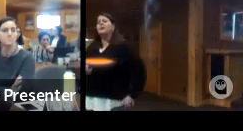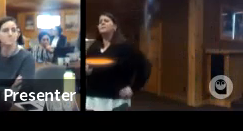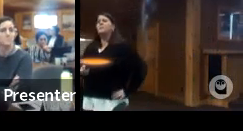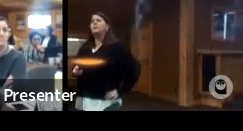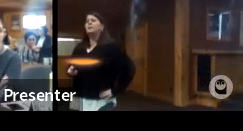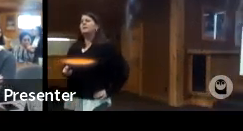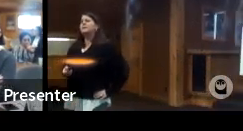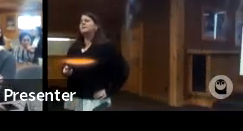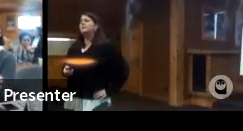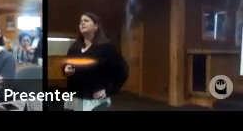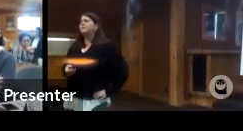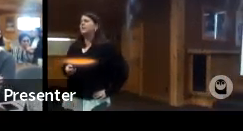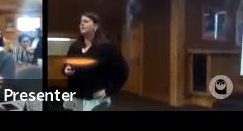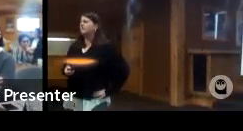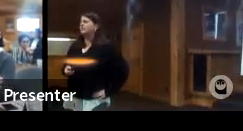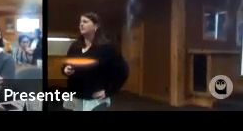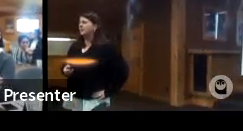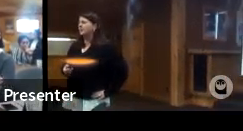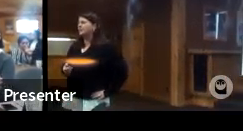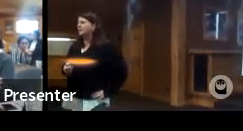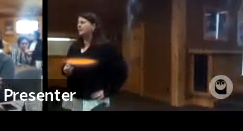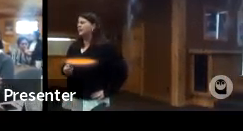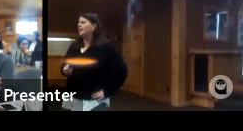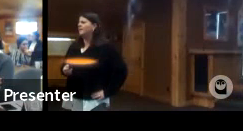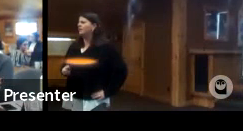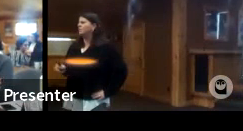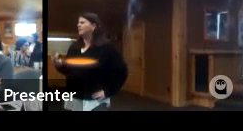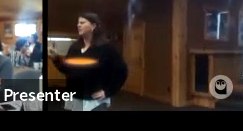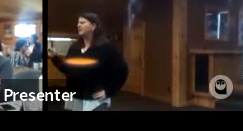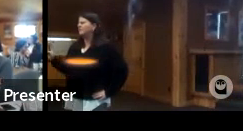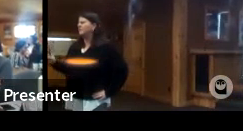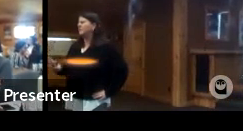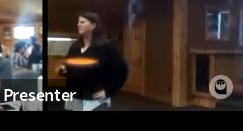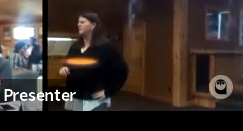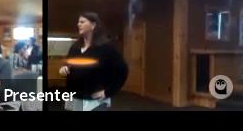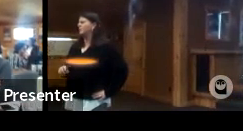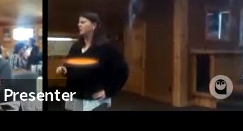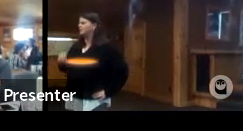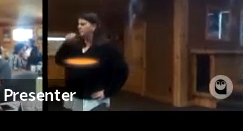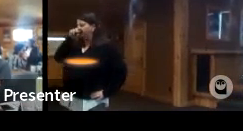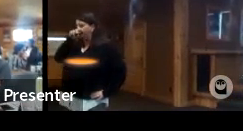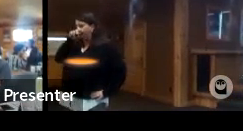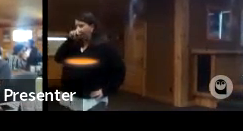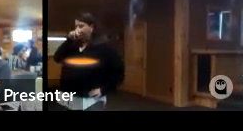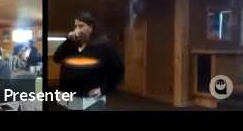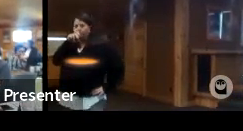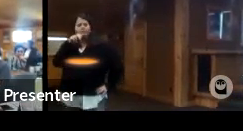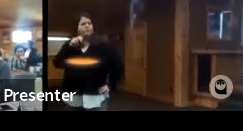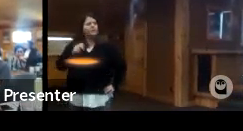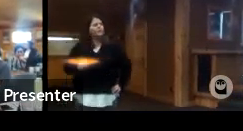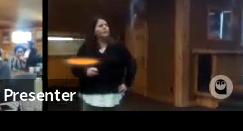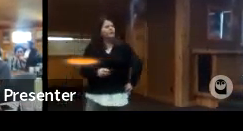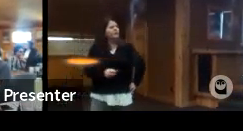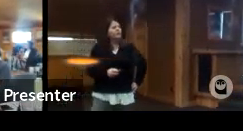criminal. Alyssa, I know, testified on a few civil cases, and then ultimately just said, I'm not doing that anymore.